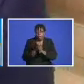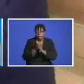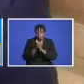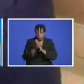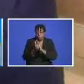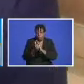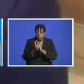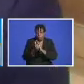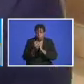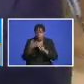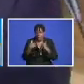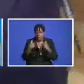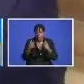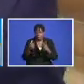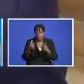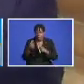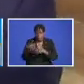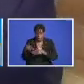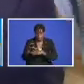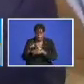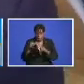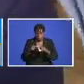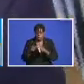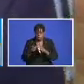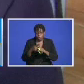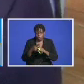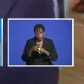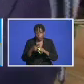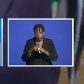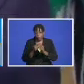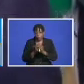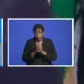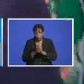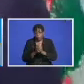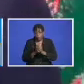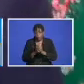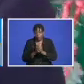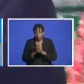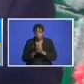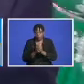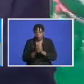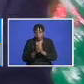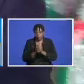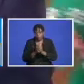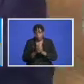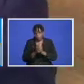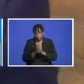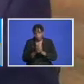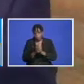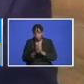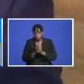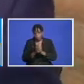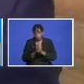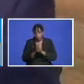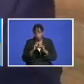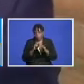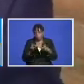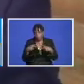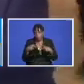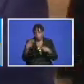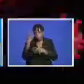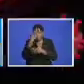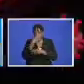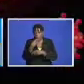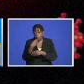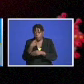outset, and so we're going to be continuously assessing our circumstances as a nation. But the beautiful news is that a